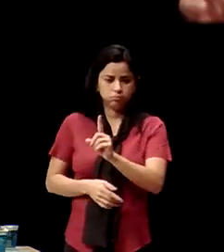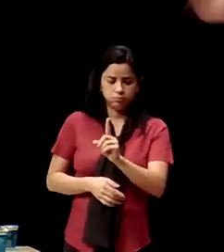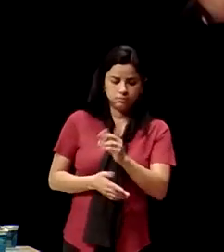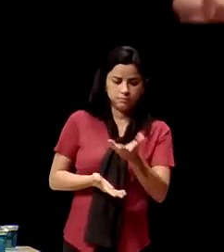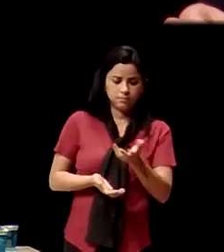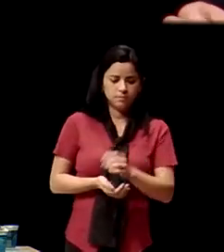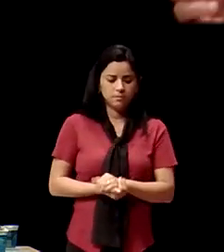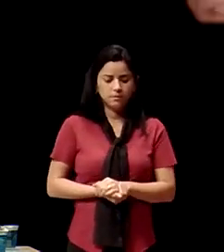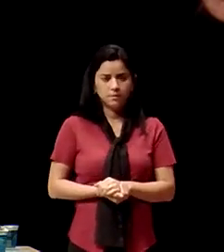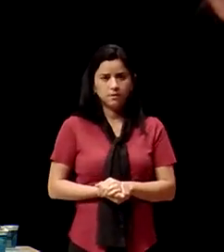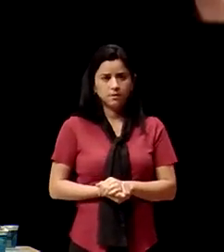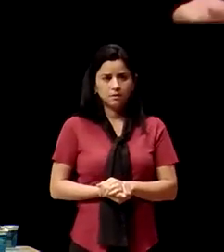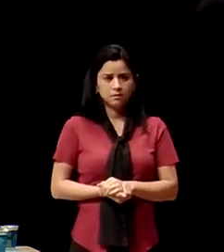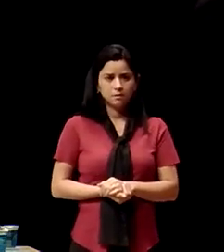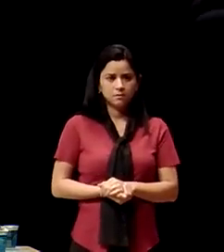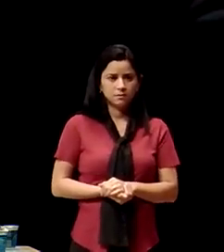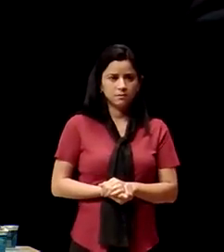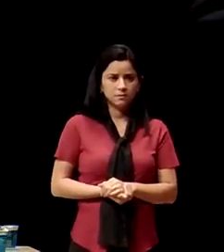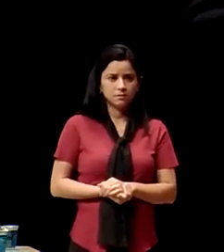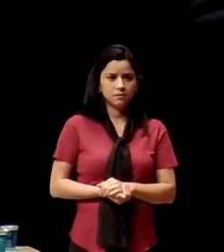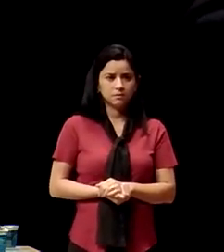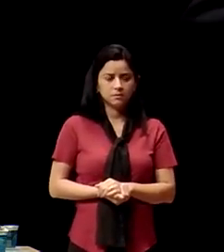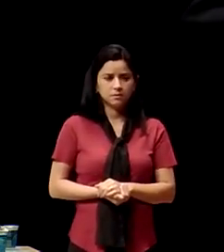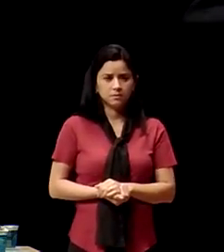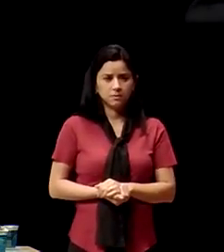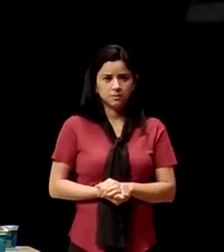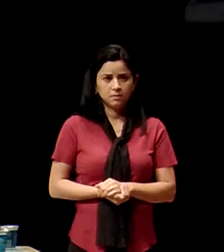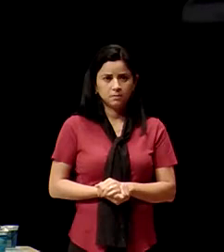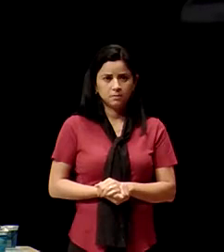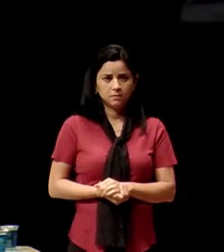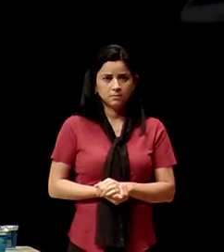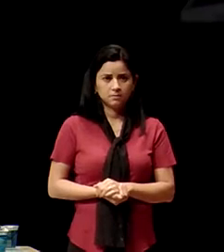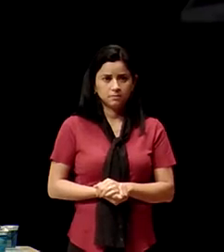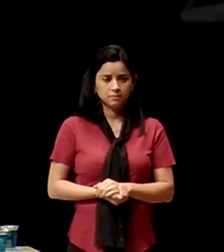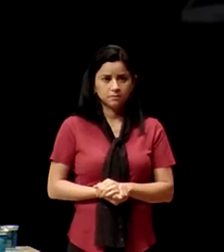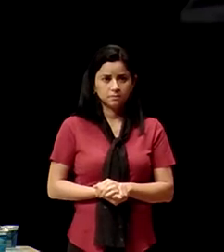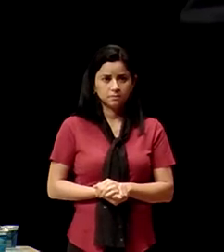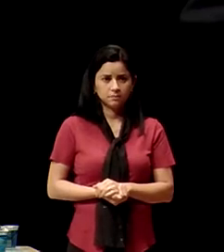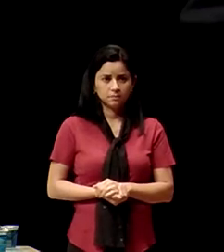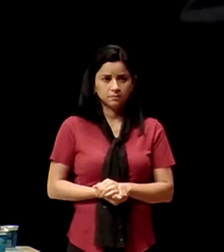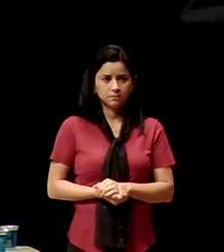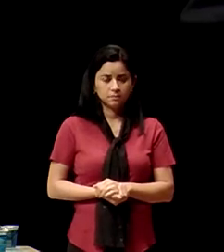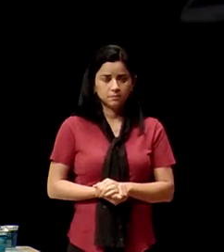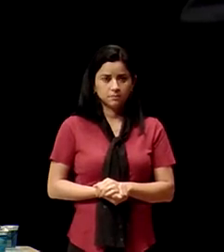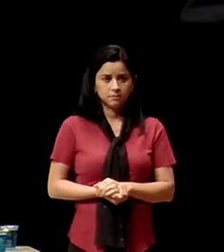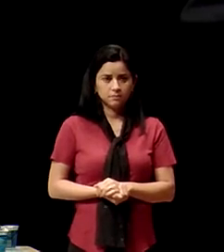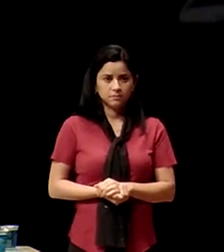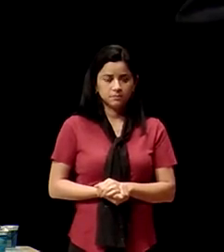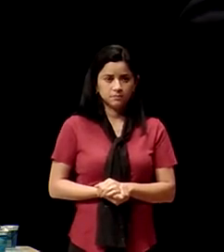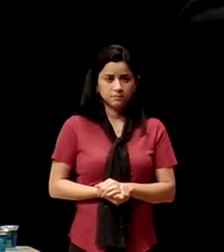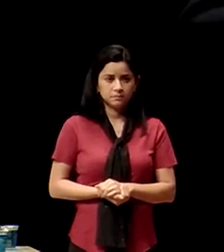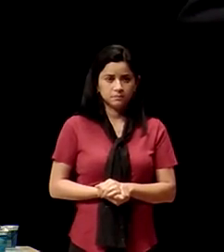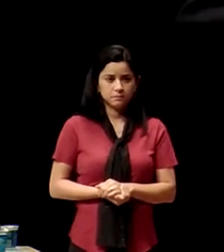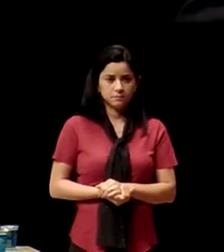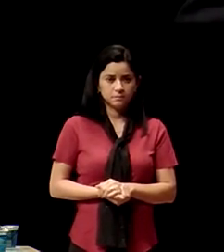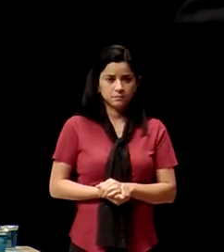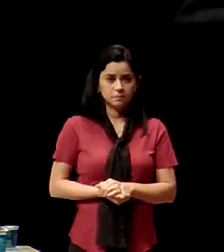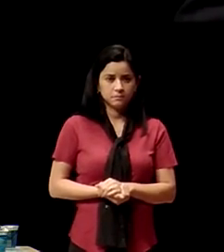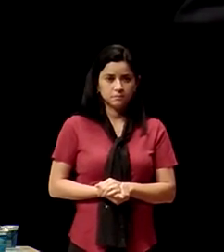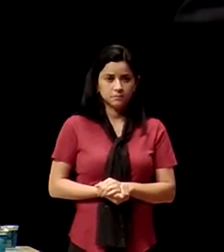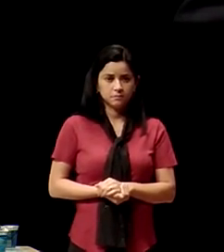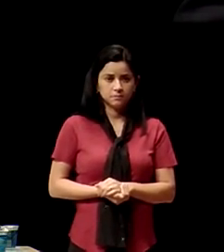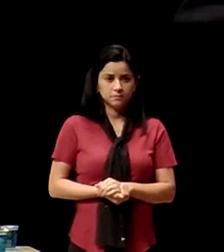a much wider range of professions operating in different welfare and